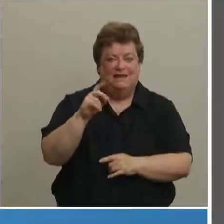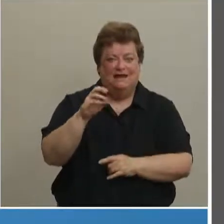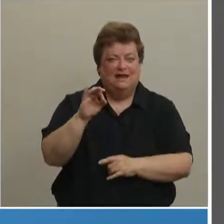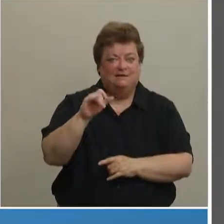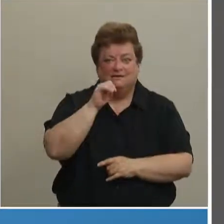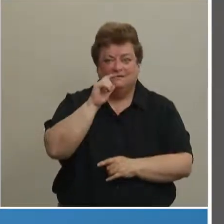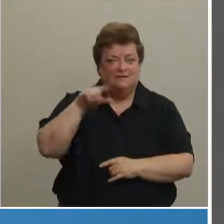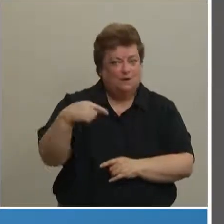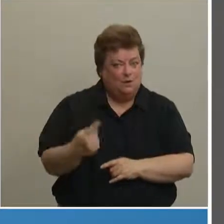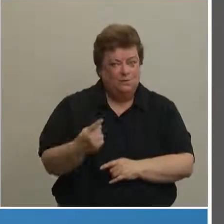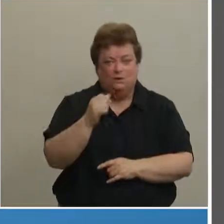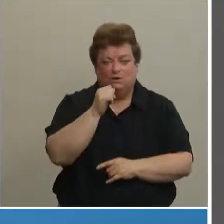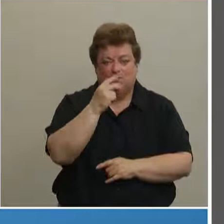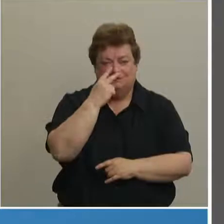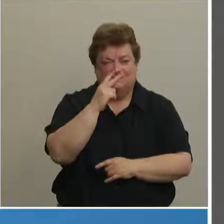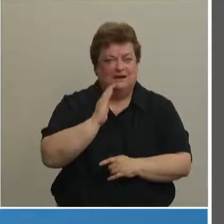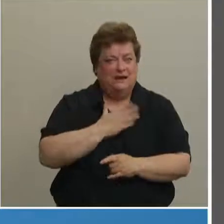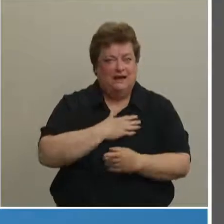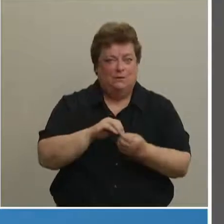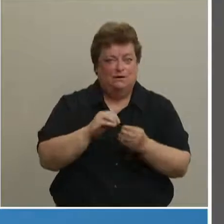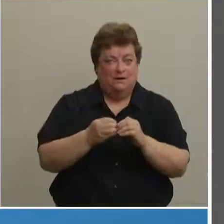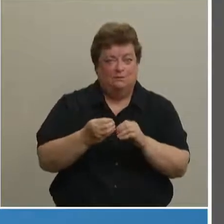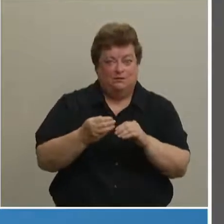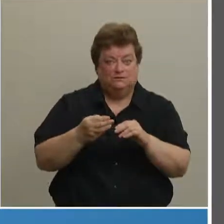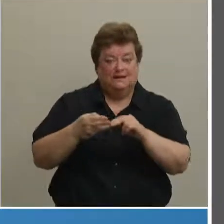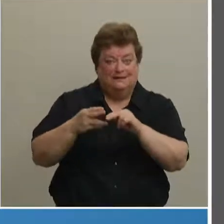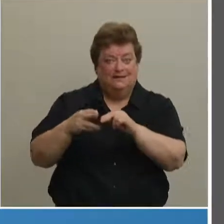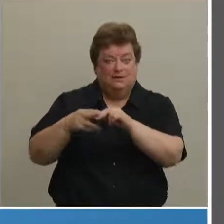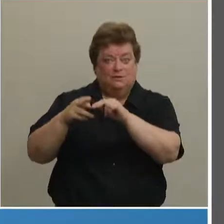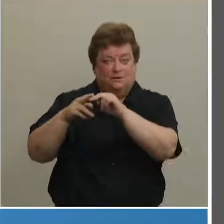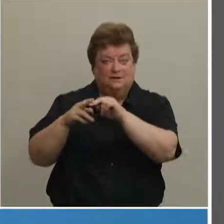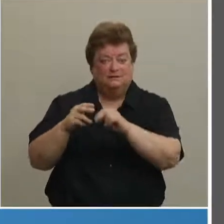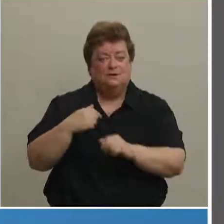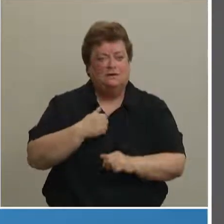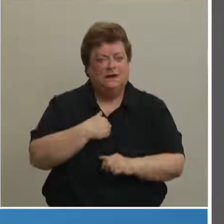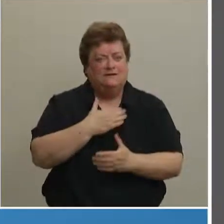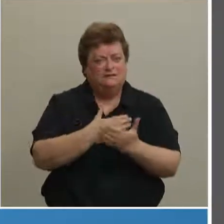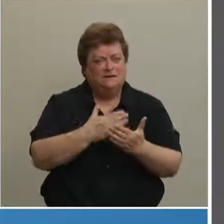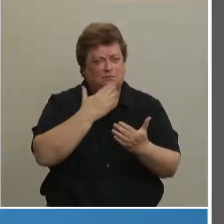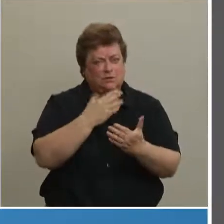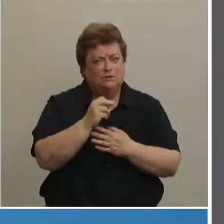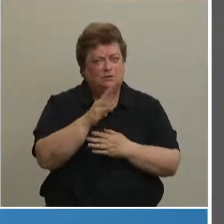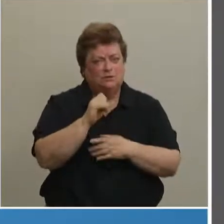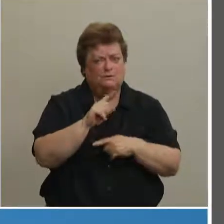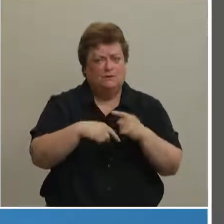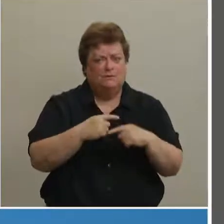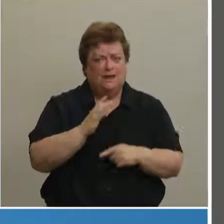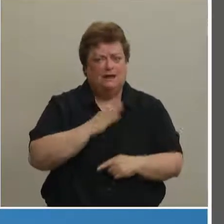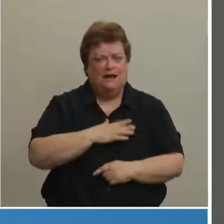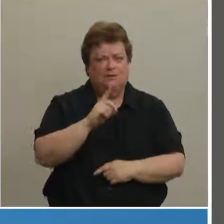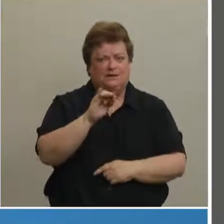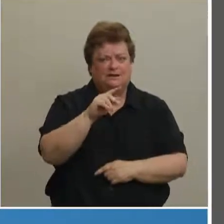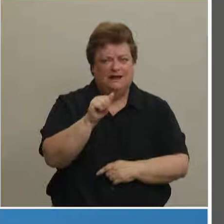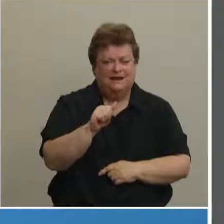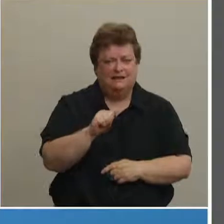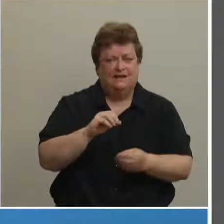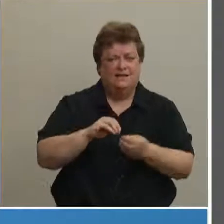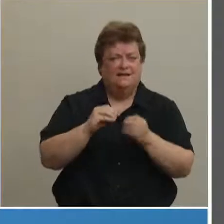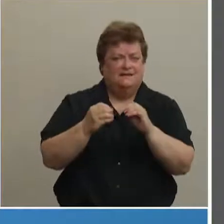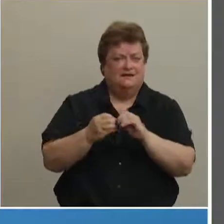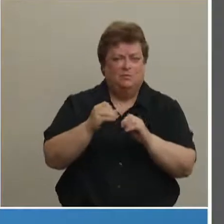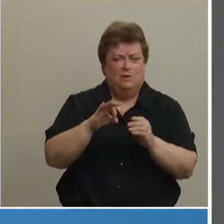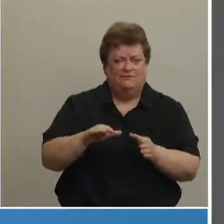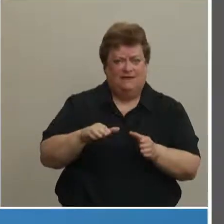alone in seeing our indicators change. We do have some good news to share about our data. The number of